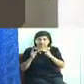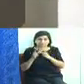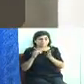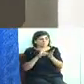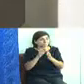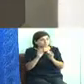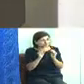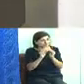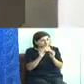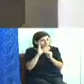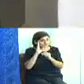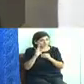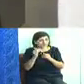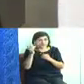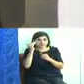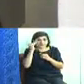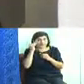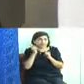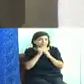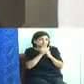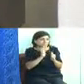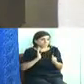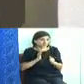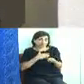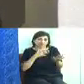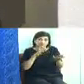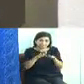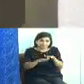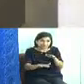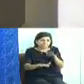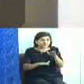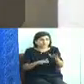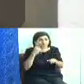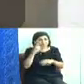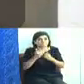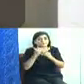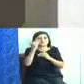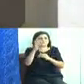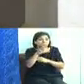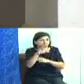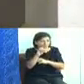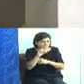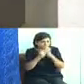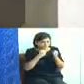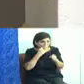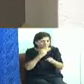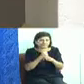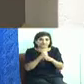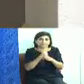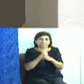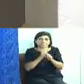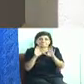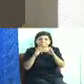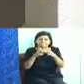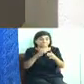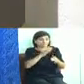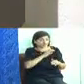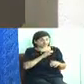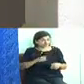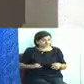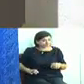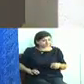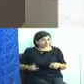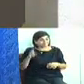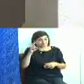and follow in our footsteps for the next 50 years. The body of Christ